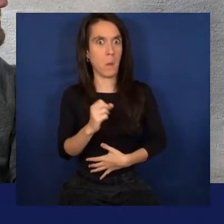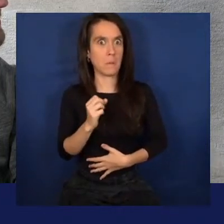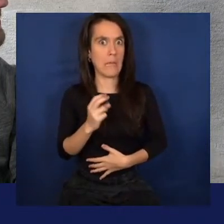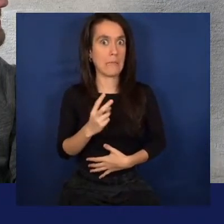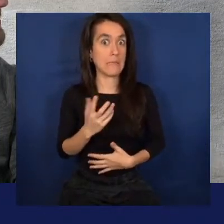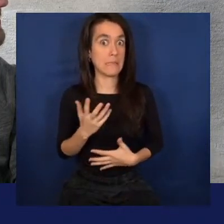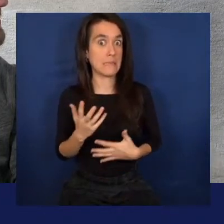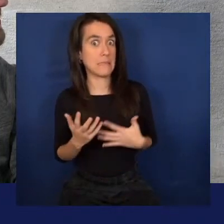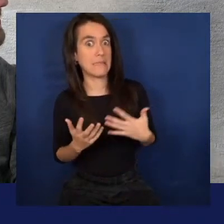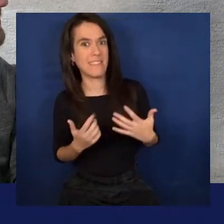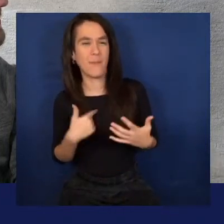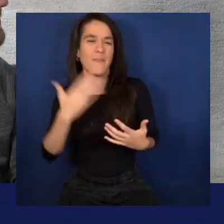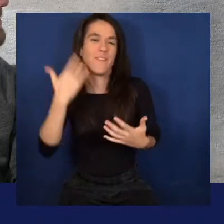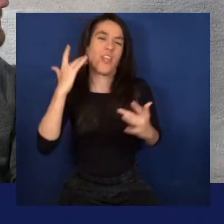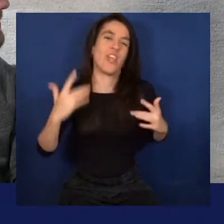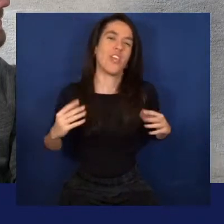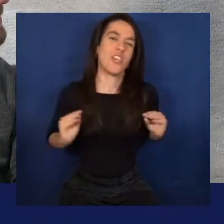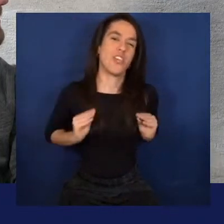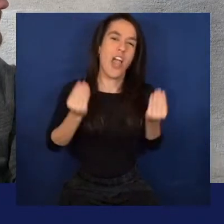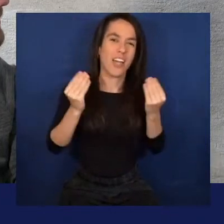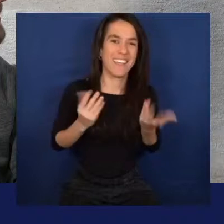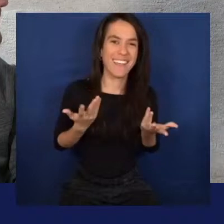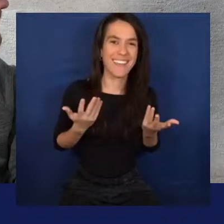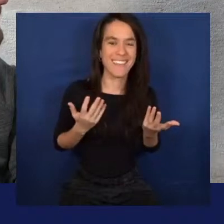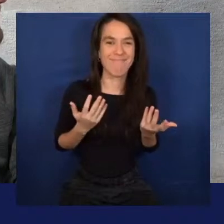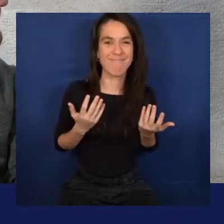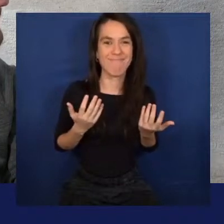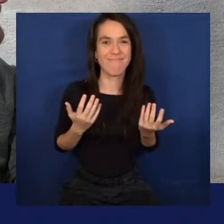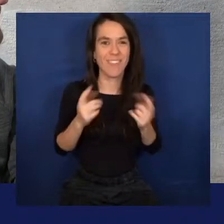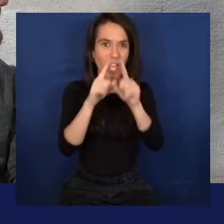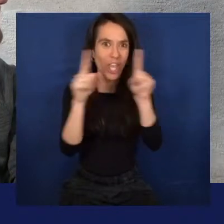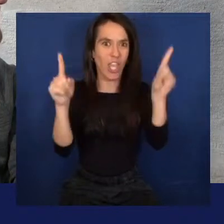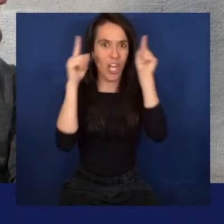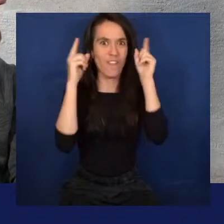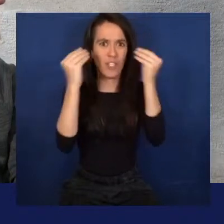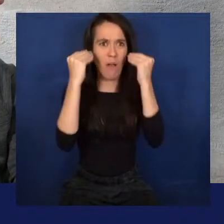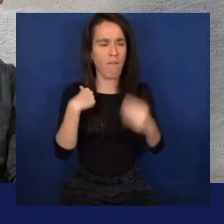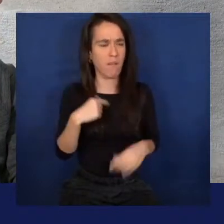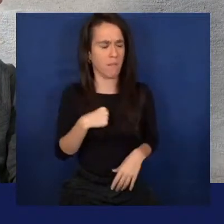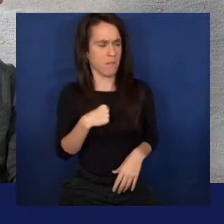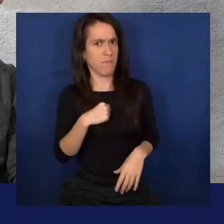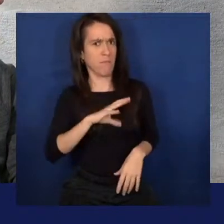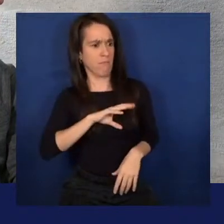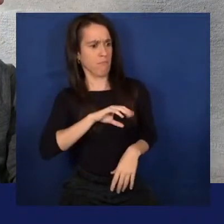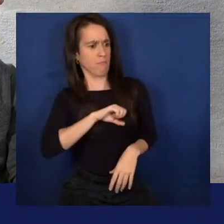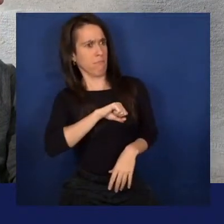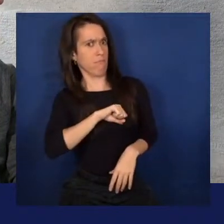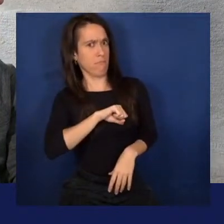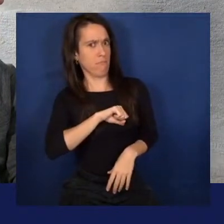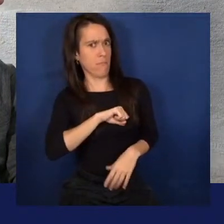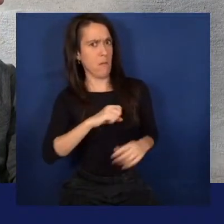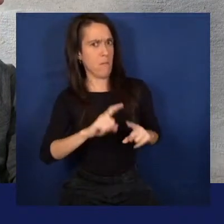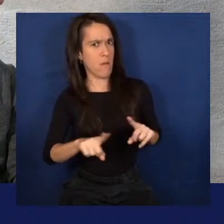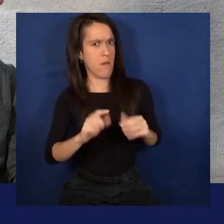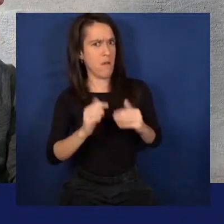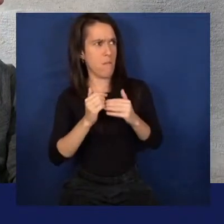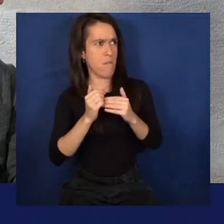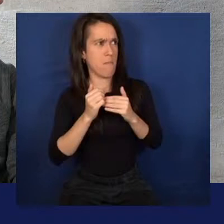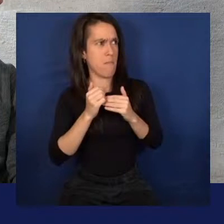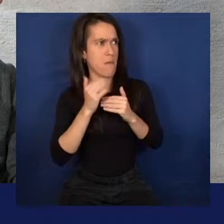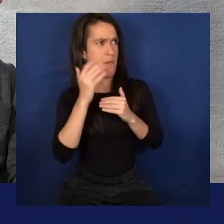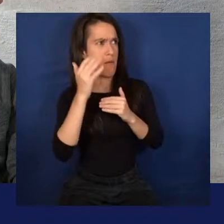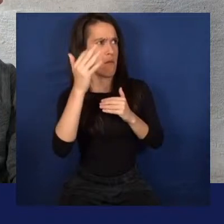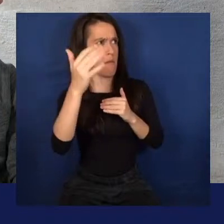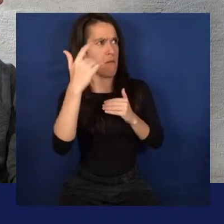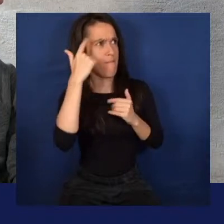a young guy still in college then, and I took offense to that. But many years later, I came to the realization that if